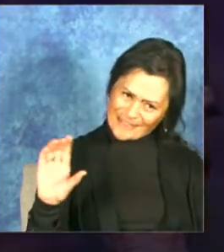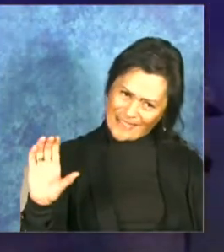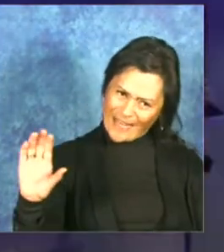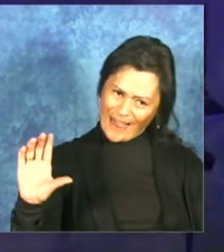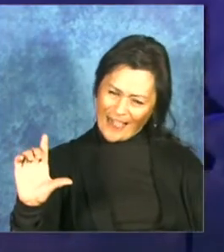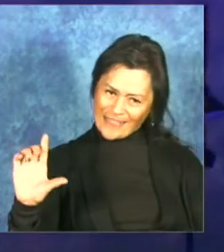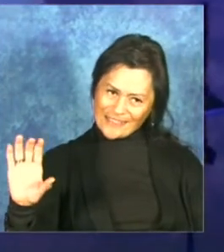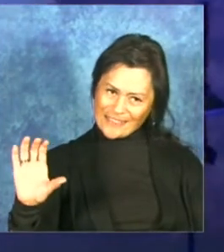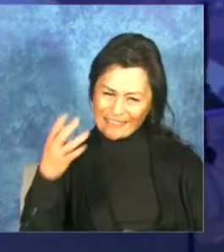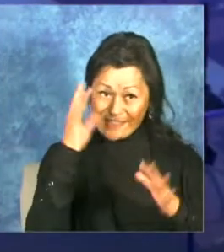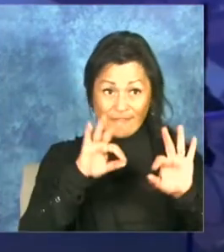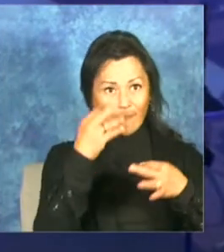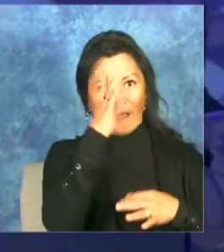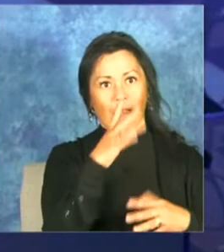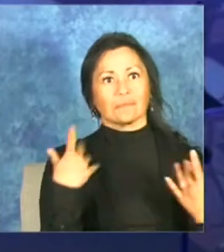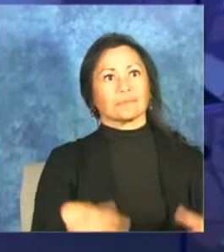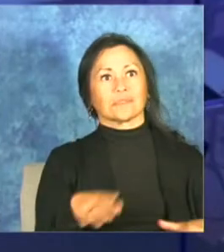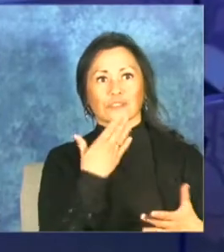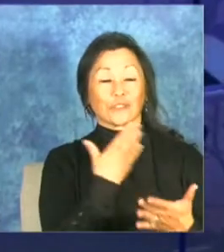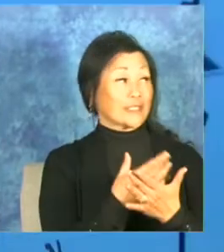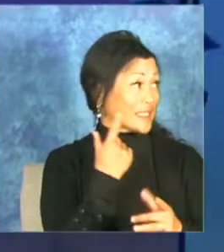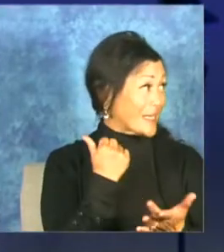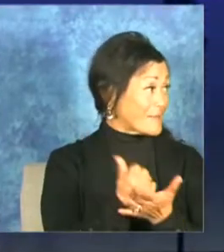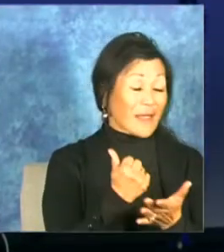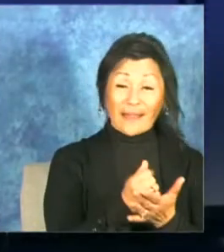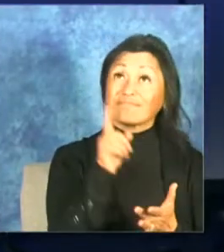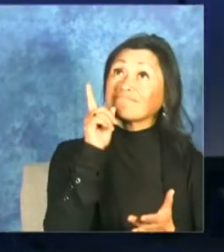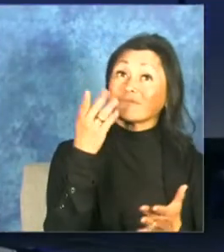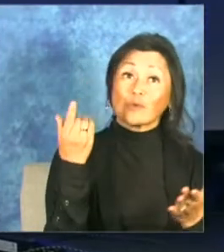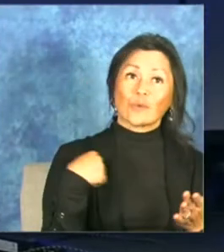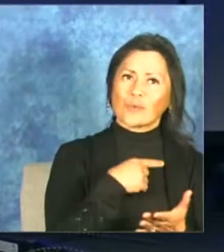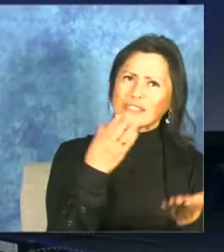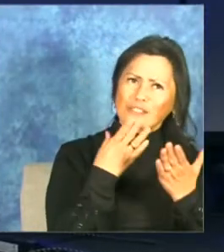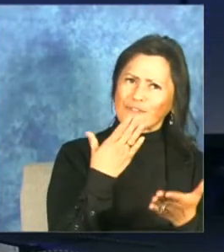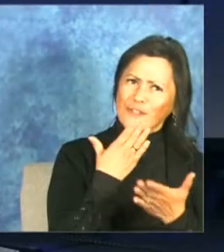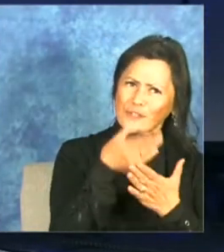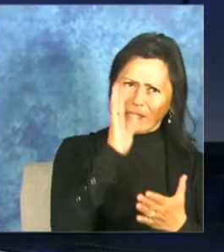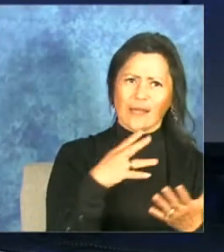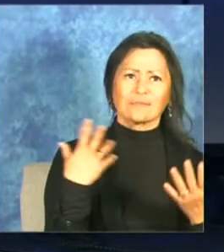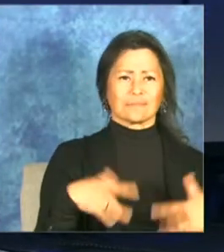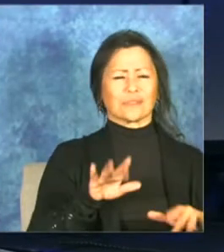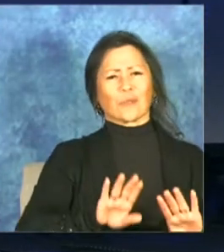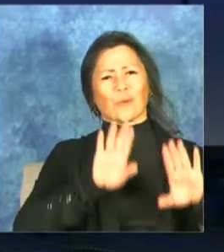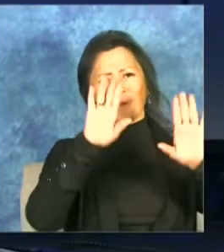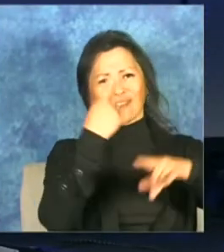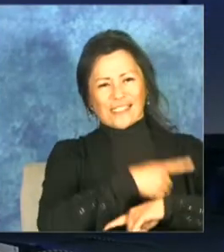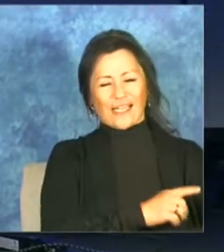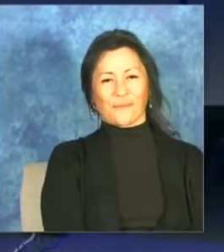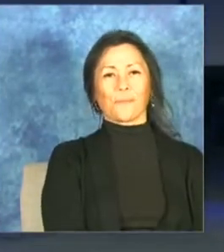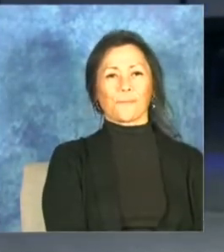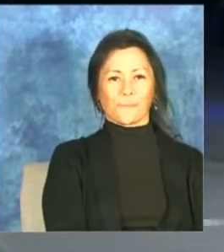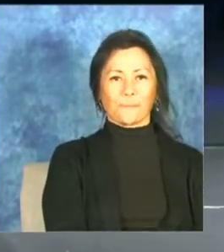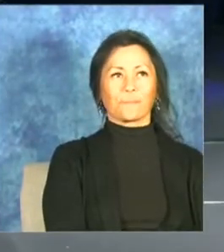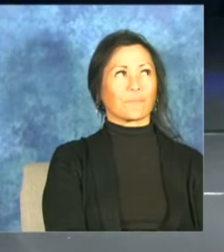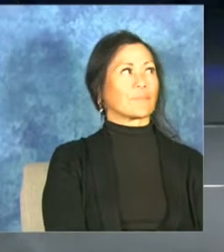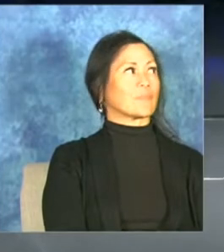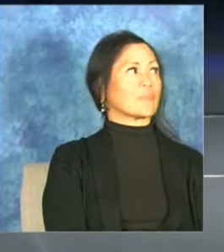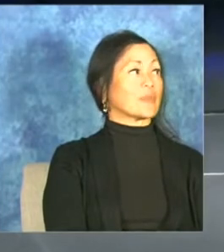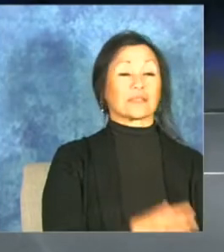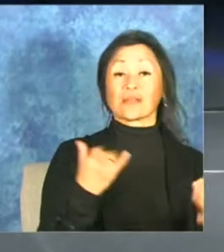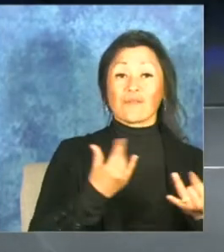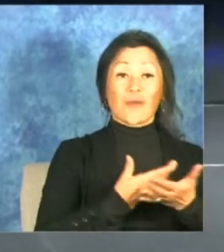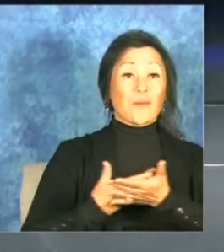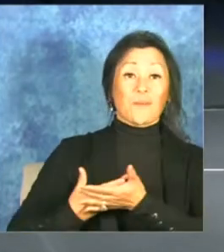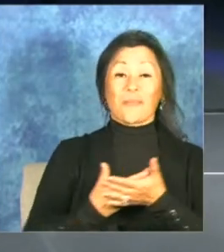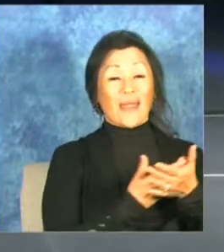Good is God. Amen, church. We serve a good God. Come on, let's give God praise, man. What a great day. It's time for a baby